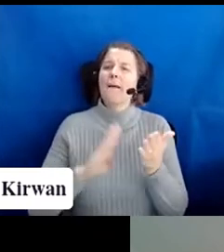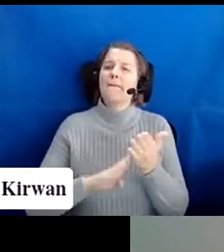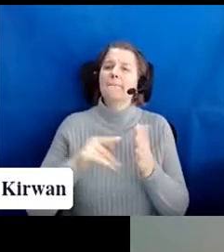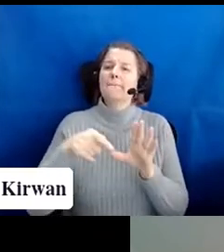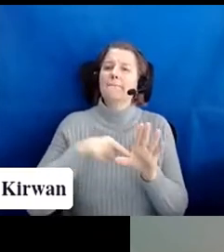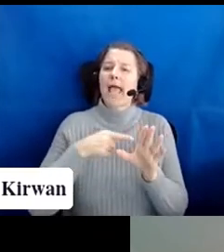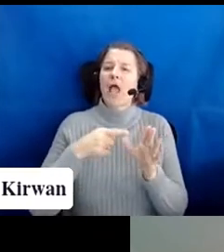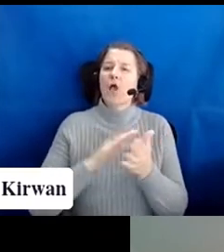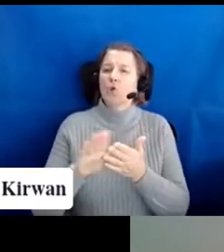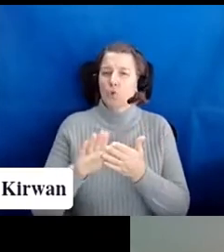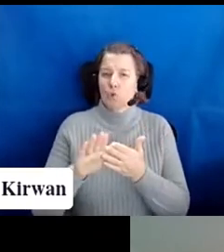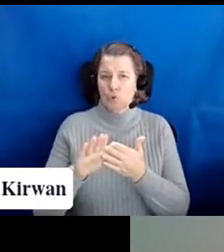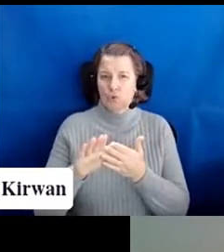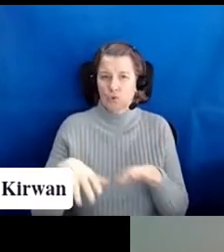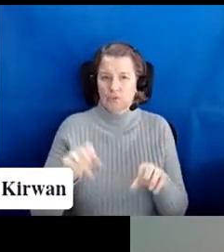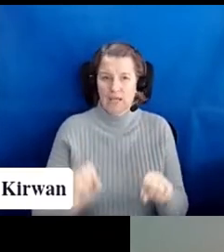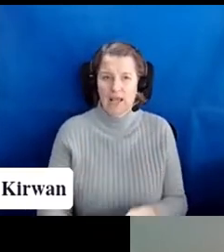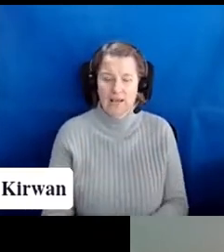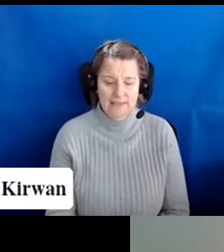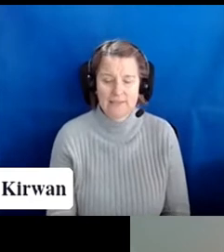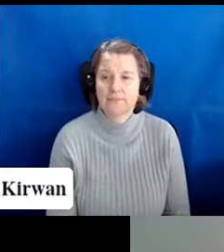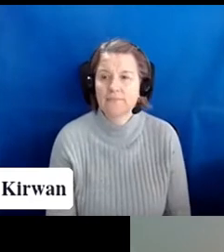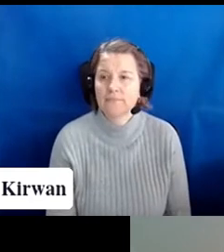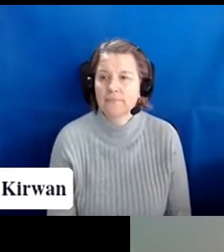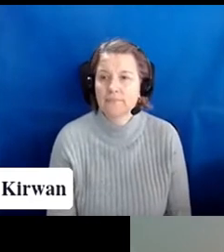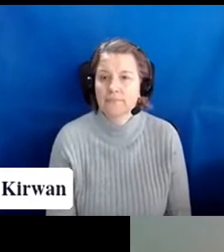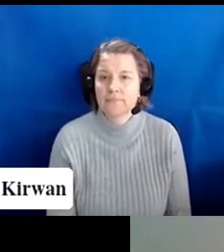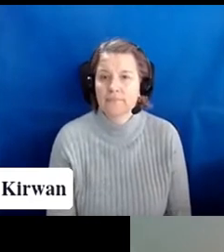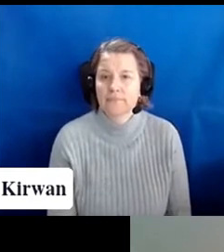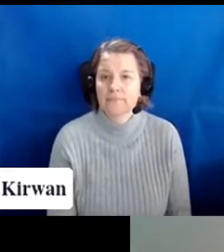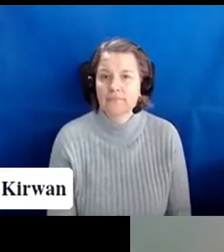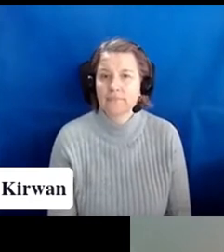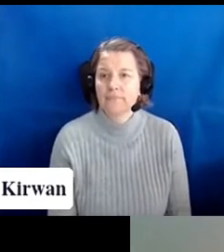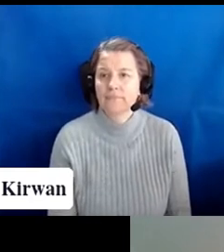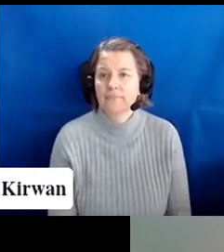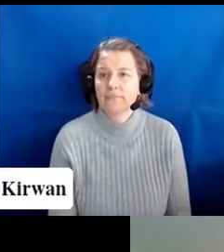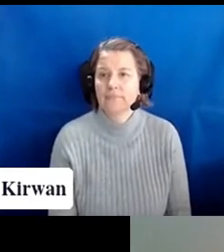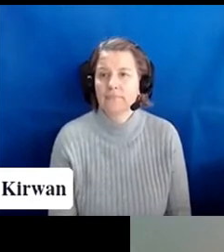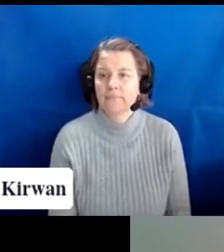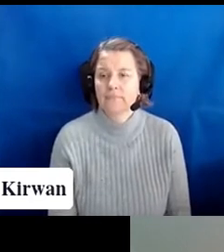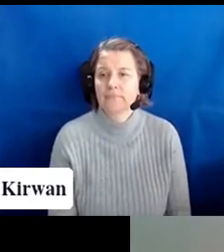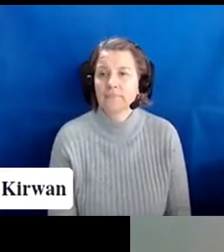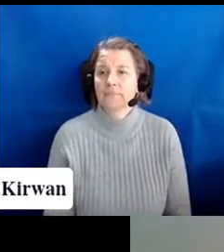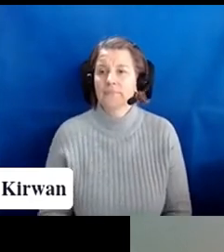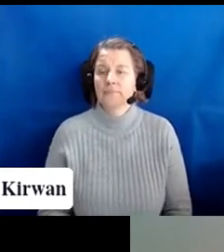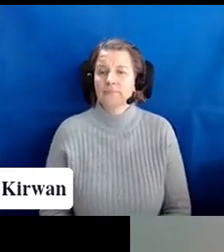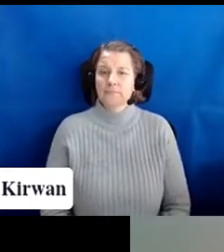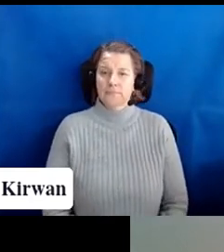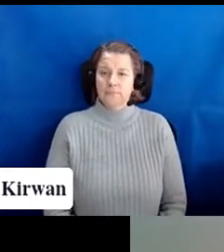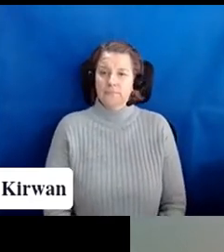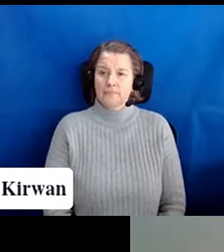off. Welcome, Sarah. Thank you. Pranawnda bawb. Sarah Hughes, dwi o sgiliau creadigol a diwylliannol.